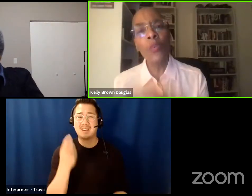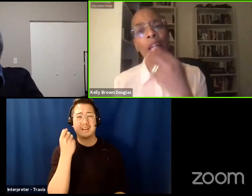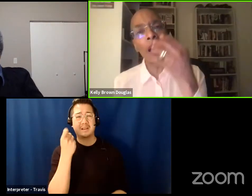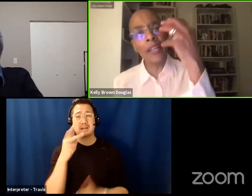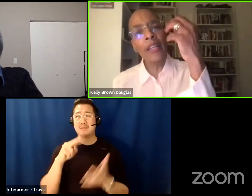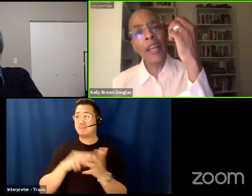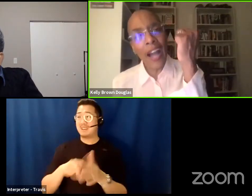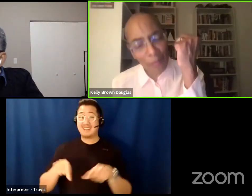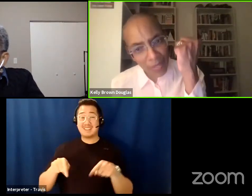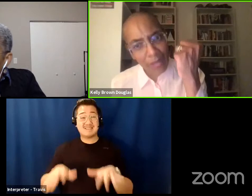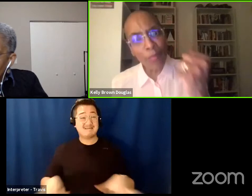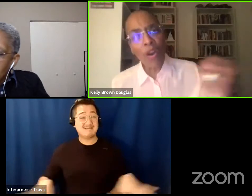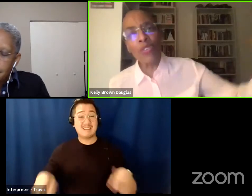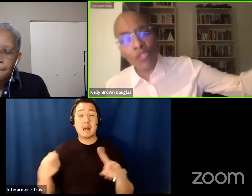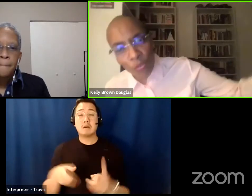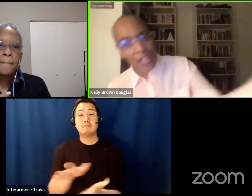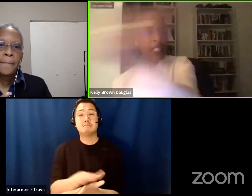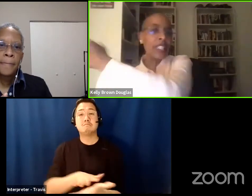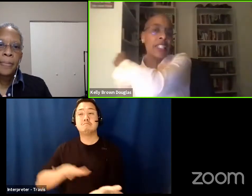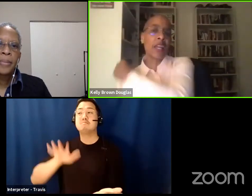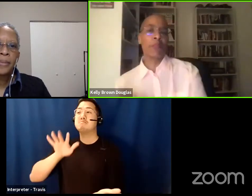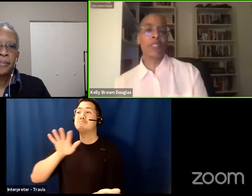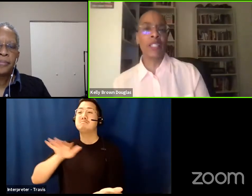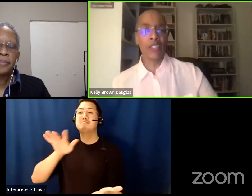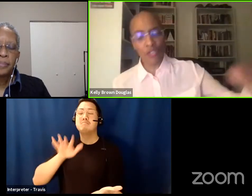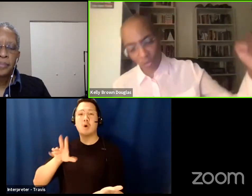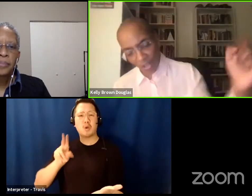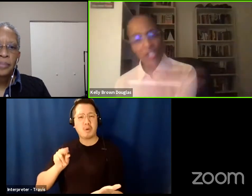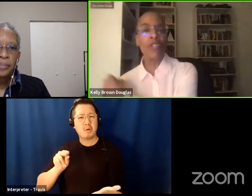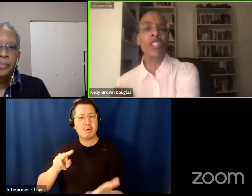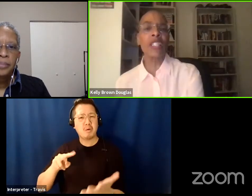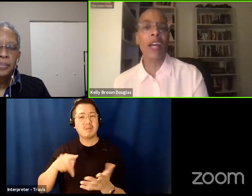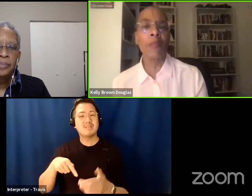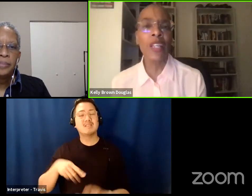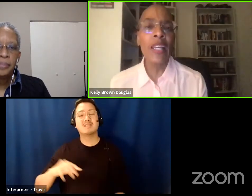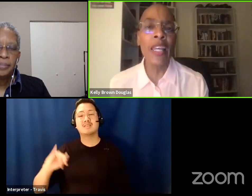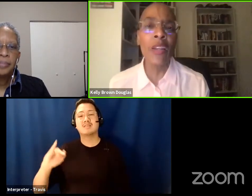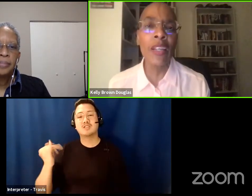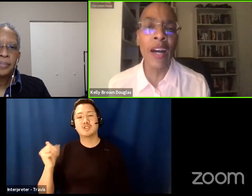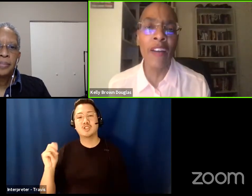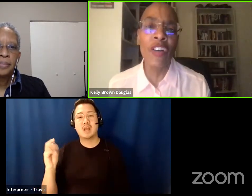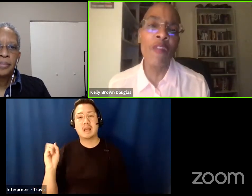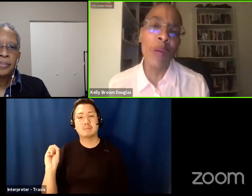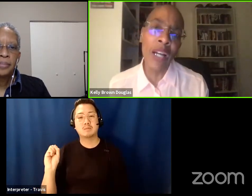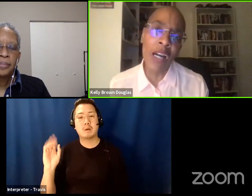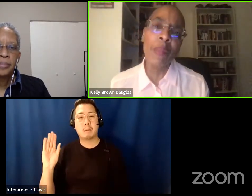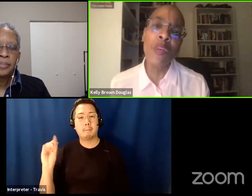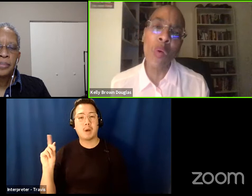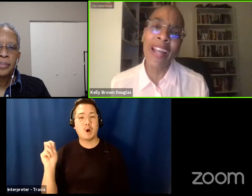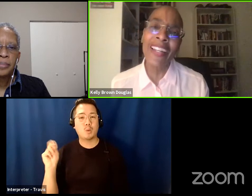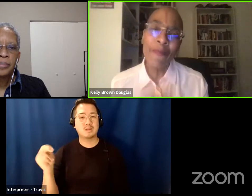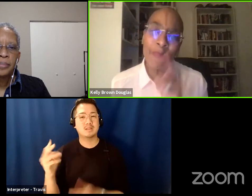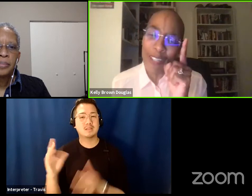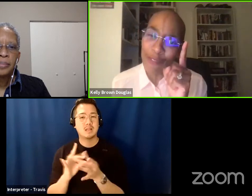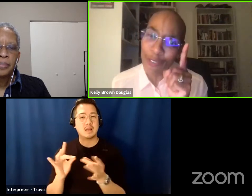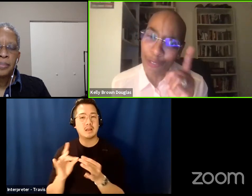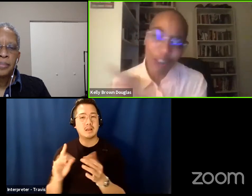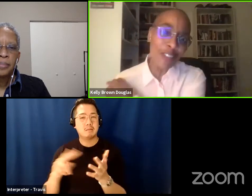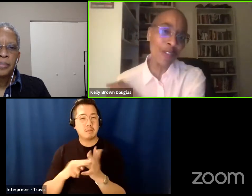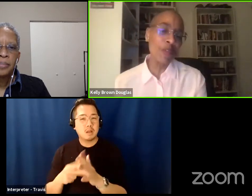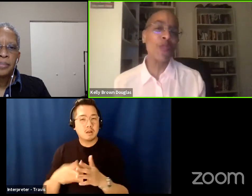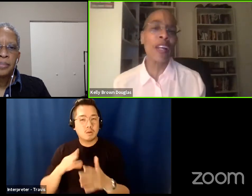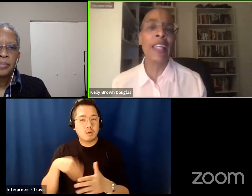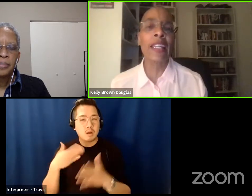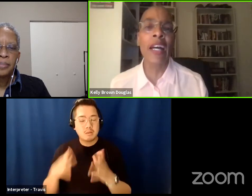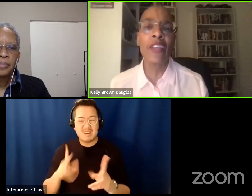esoterically. You gotta, I'm like Baldwin, trace the steps. He says, trace your steps of becoming white. And if you